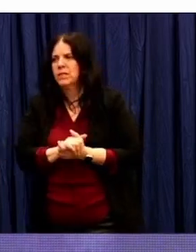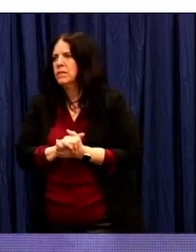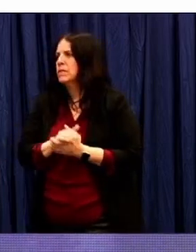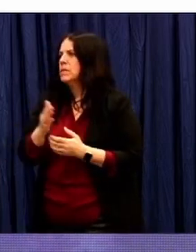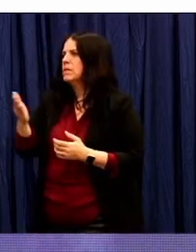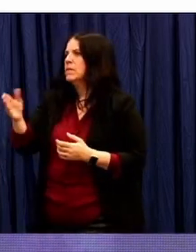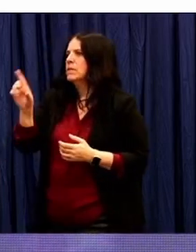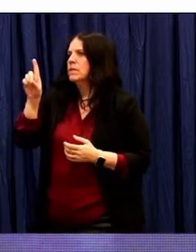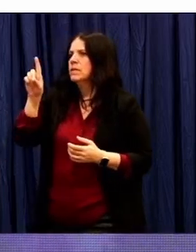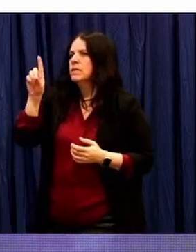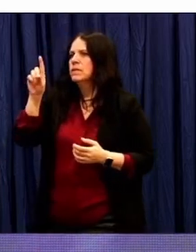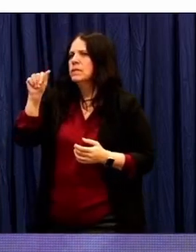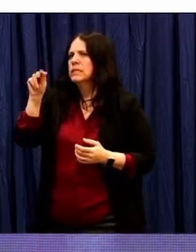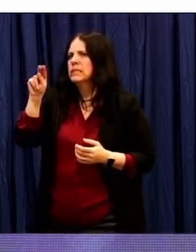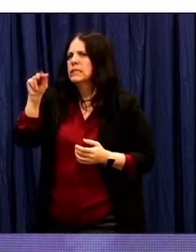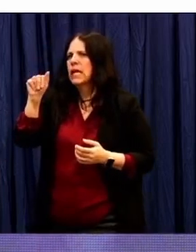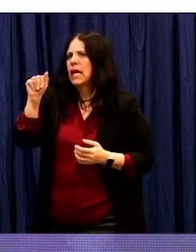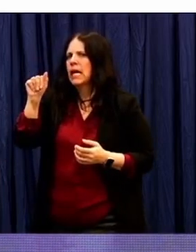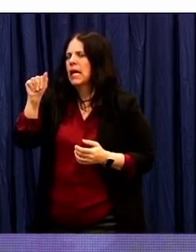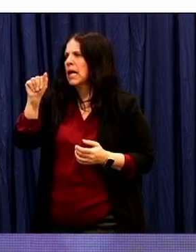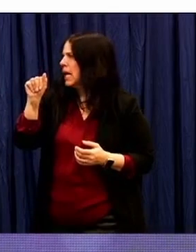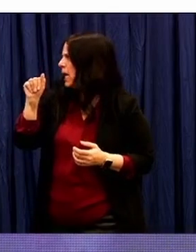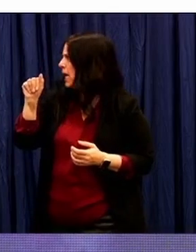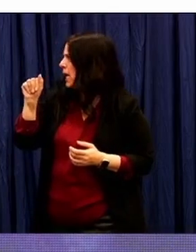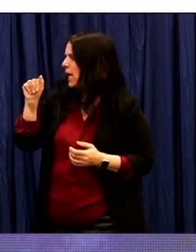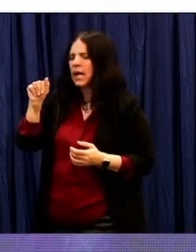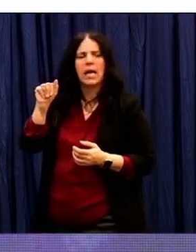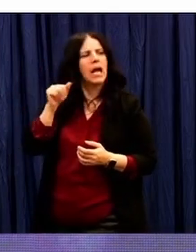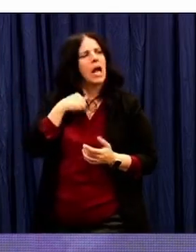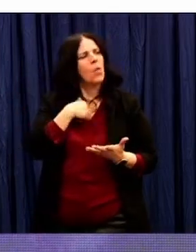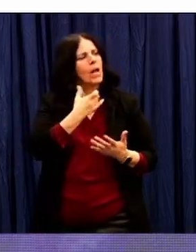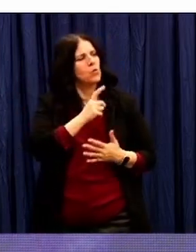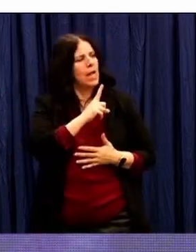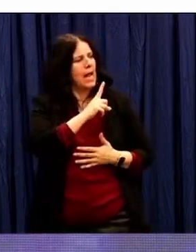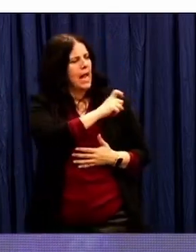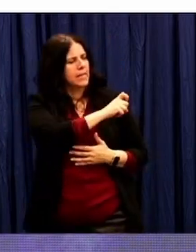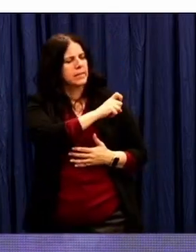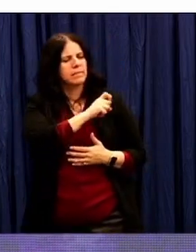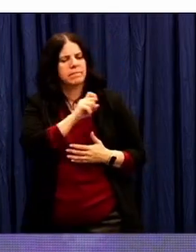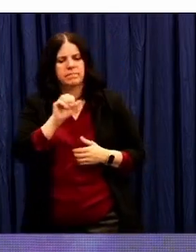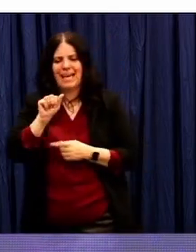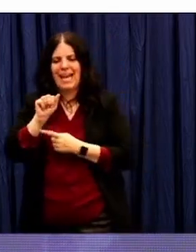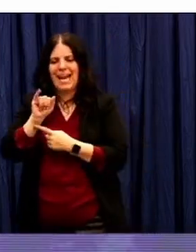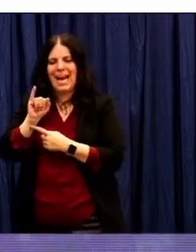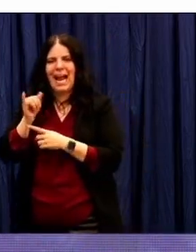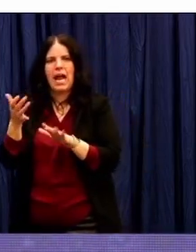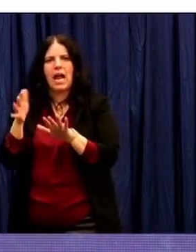Dana, let me just ask you about AI overlays.